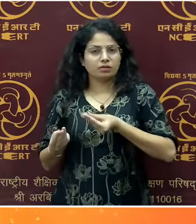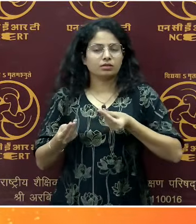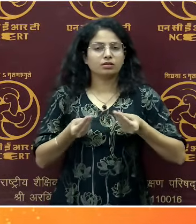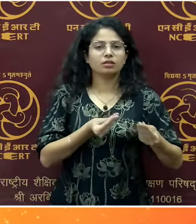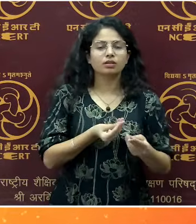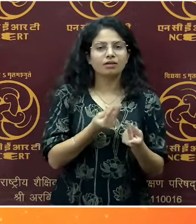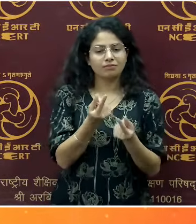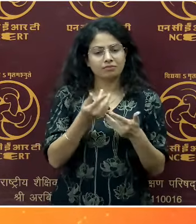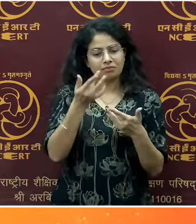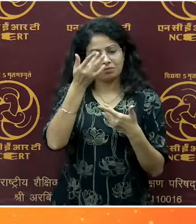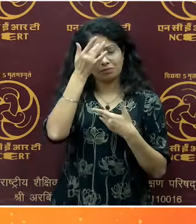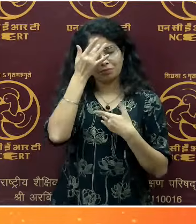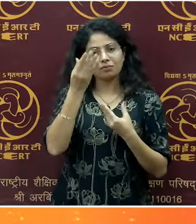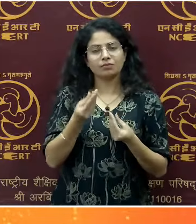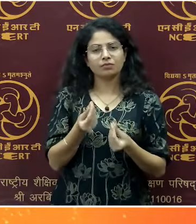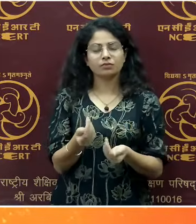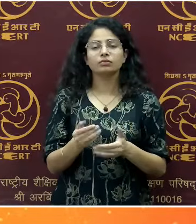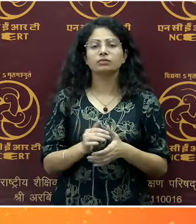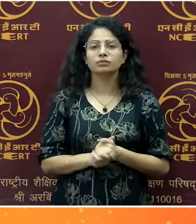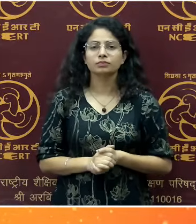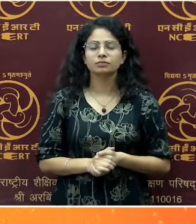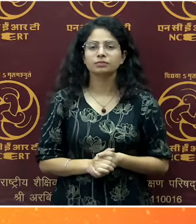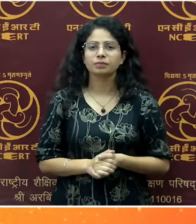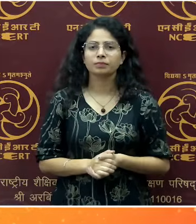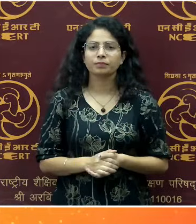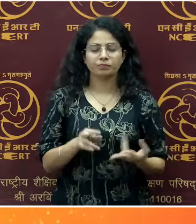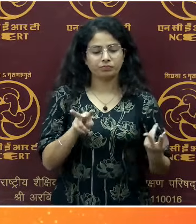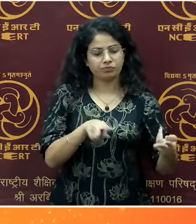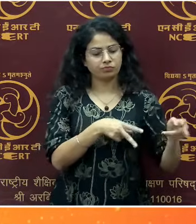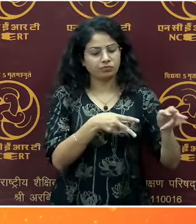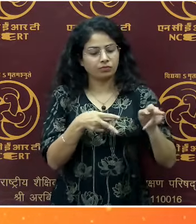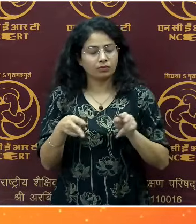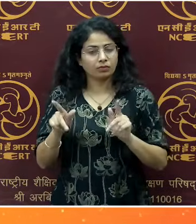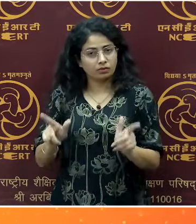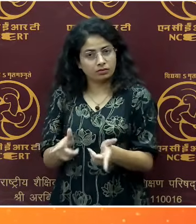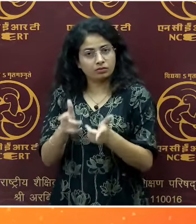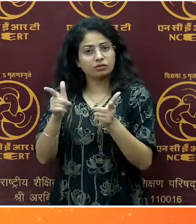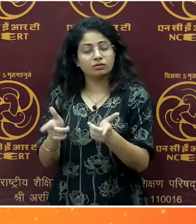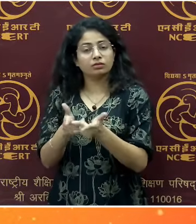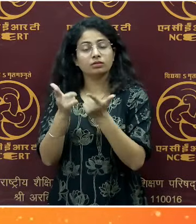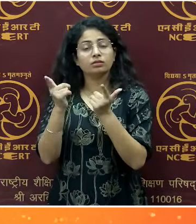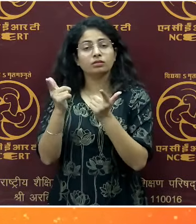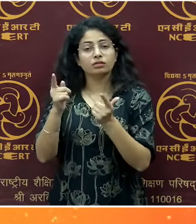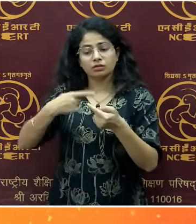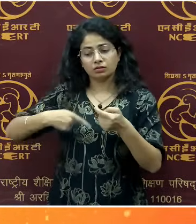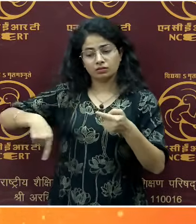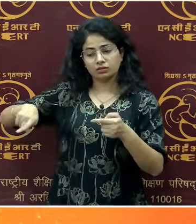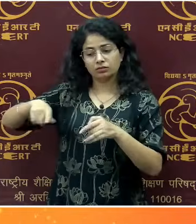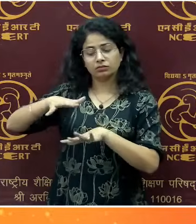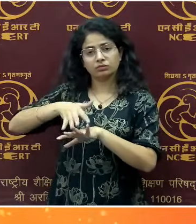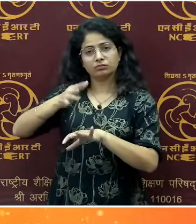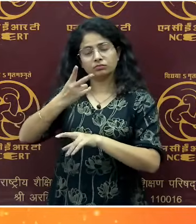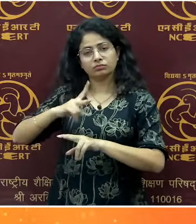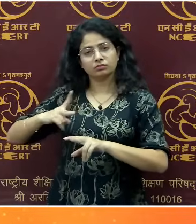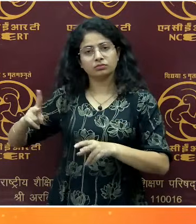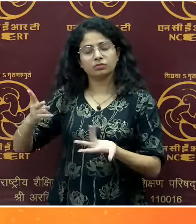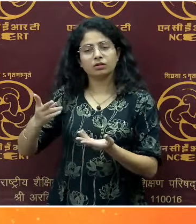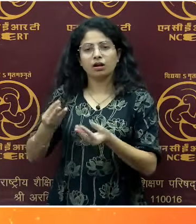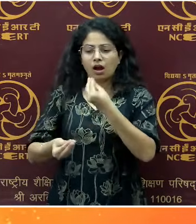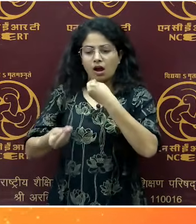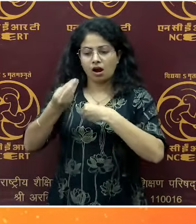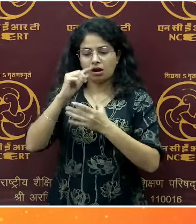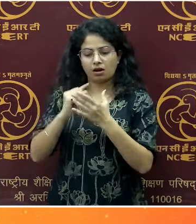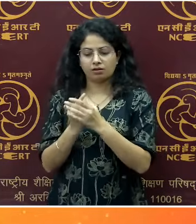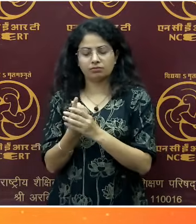left. However, before they went back into the forest, the animals ate the fresh green